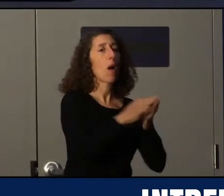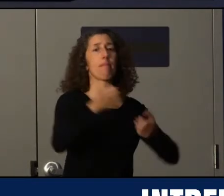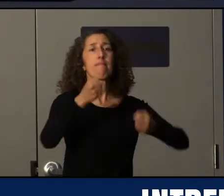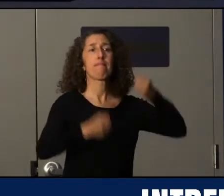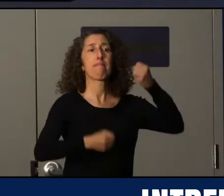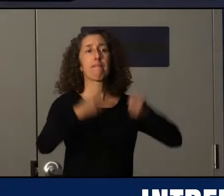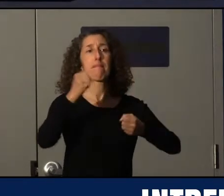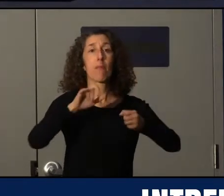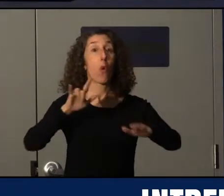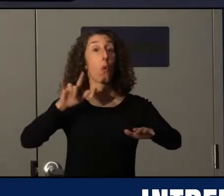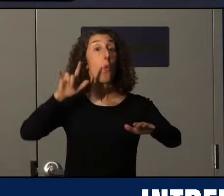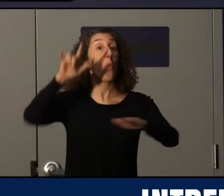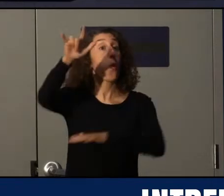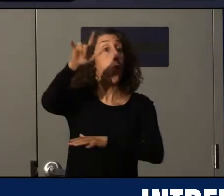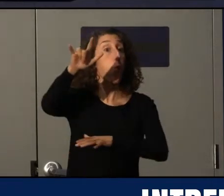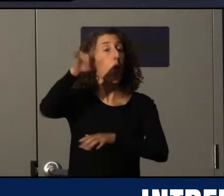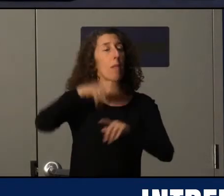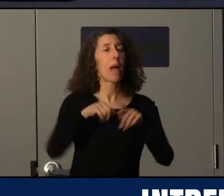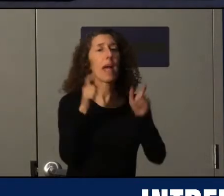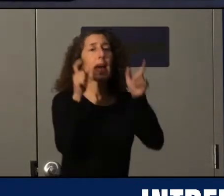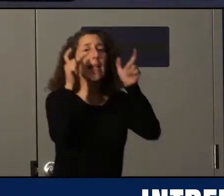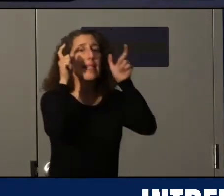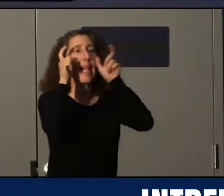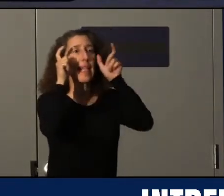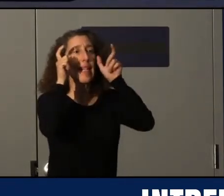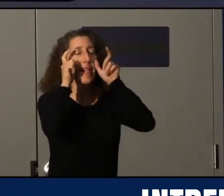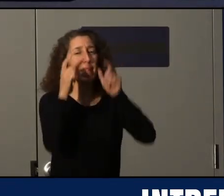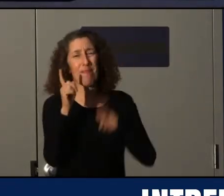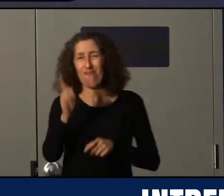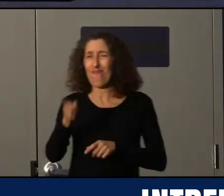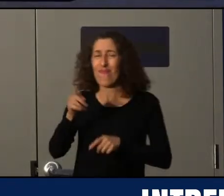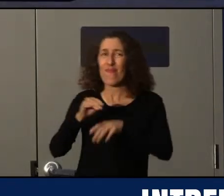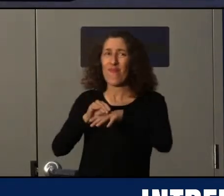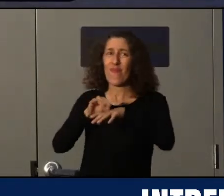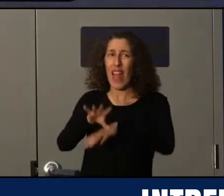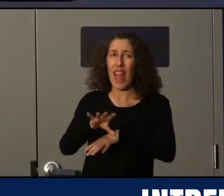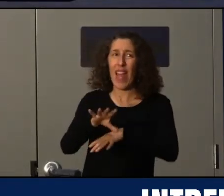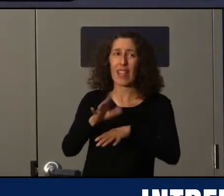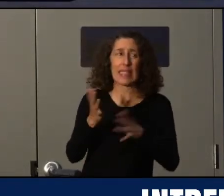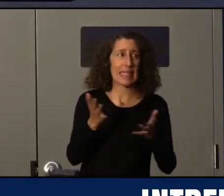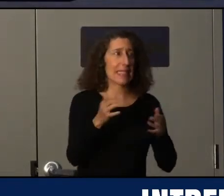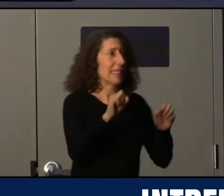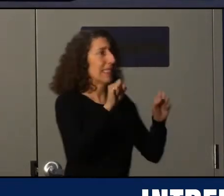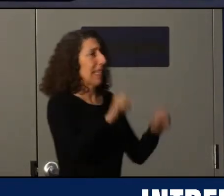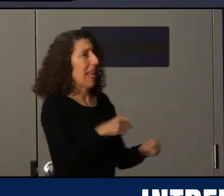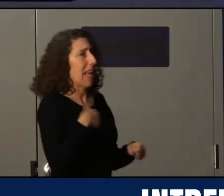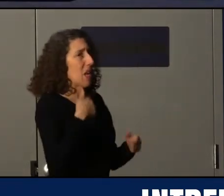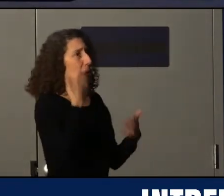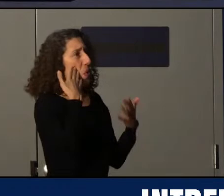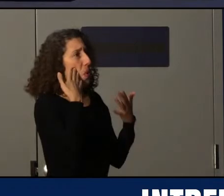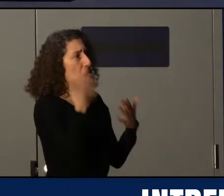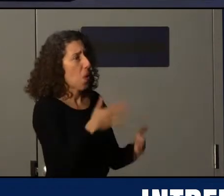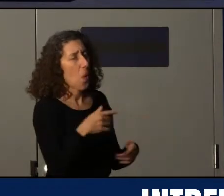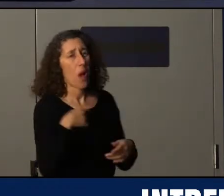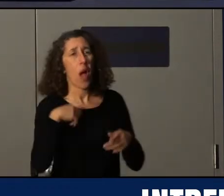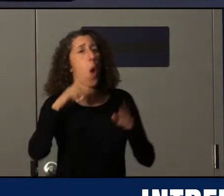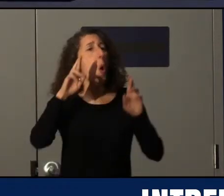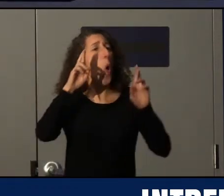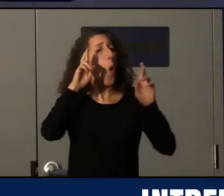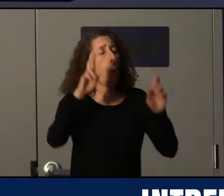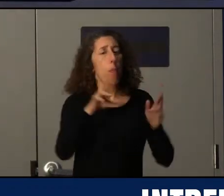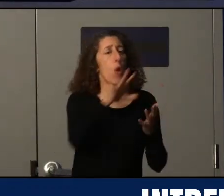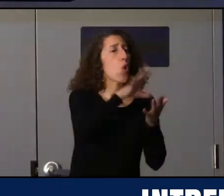astronaut. And I didn't even think that I would ever be smart enough, I guess it was in my head, to be a